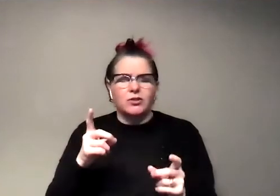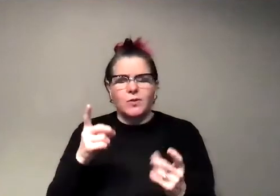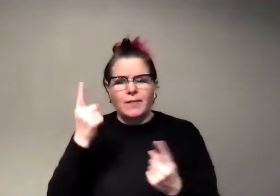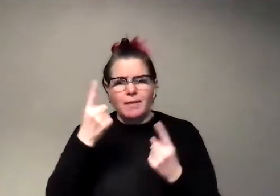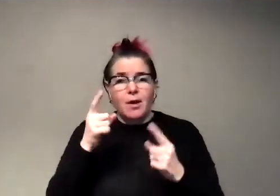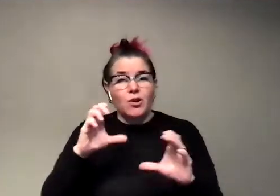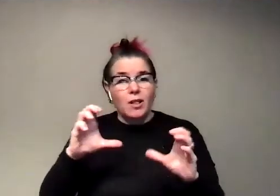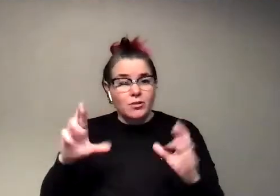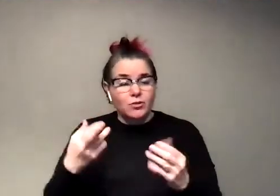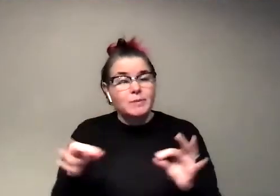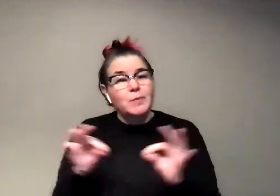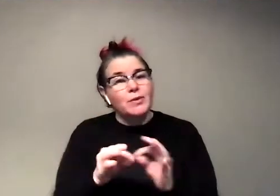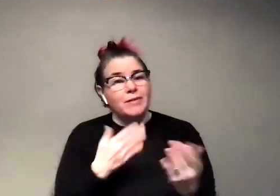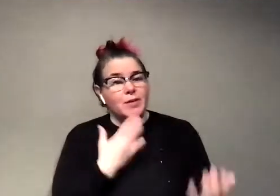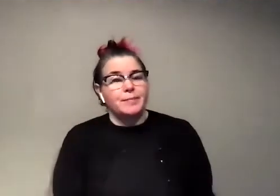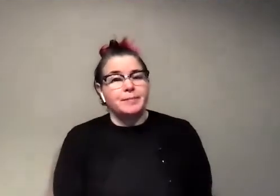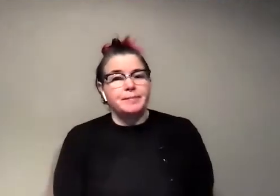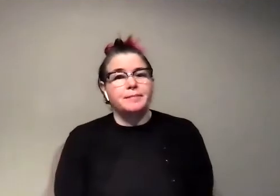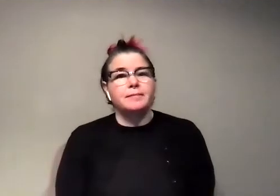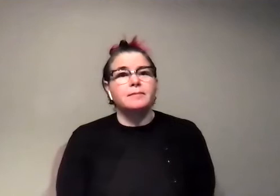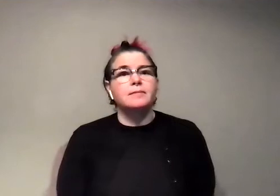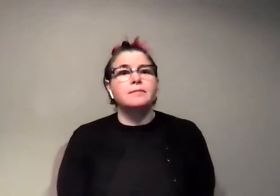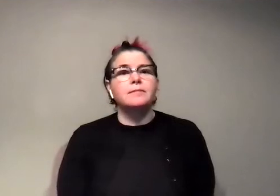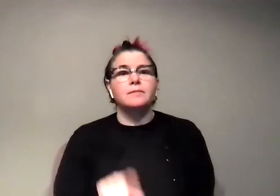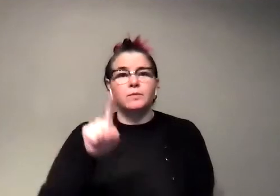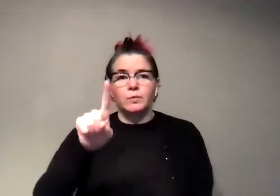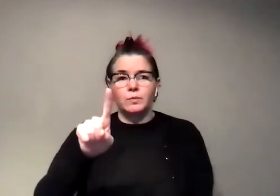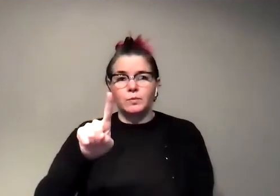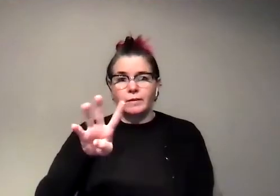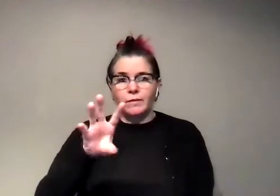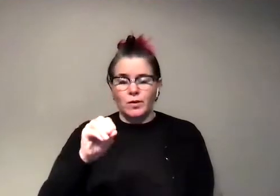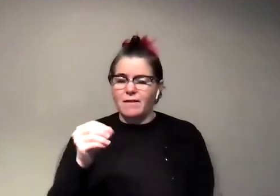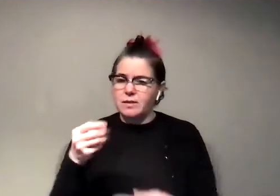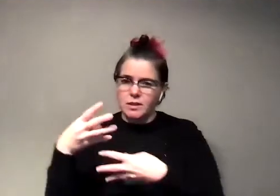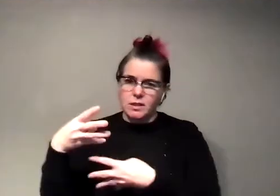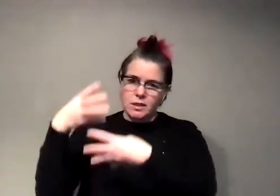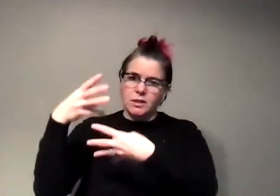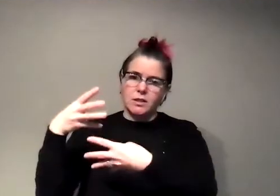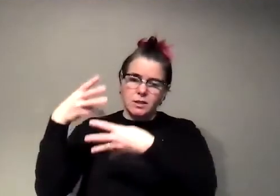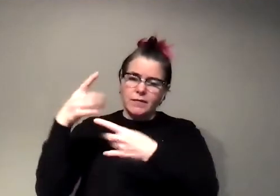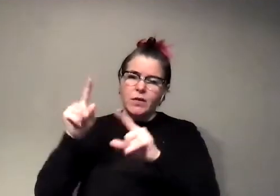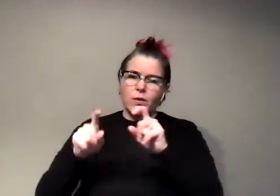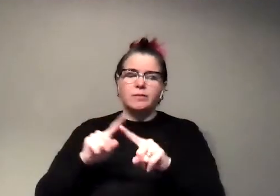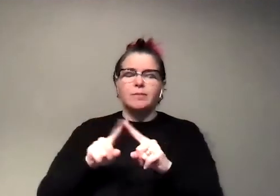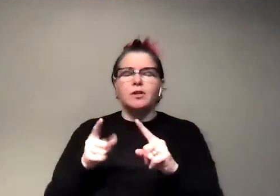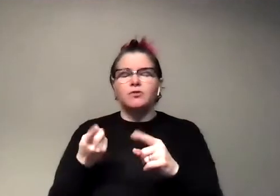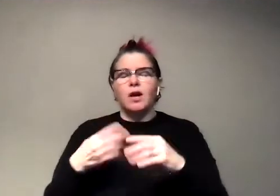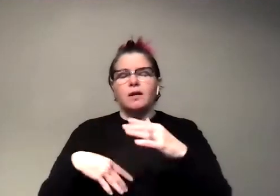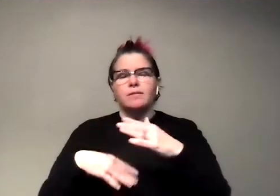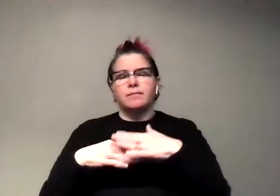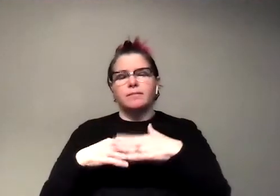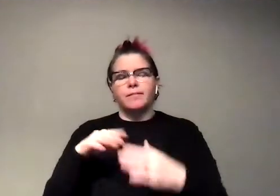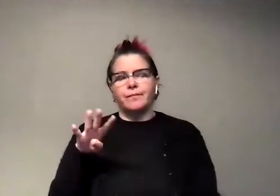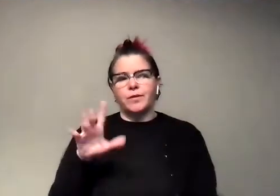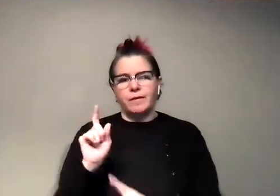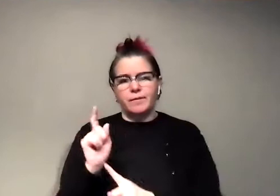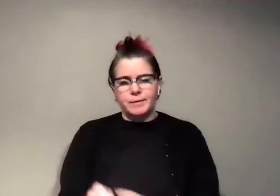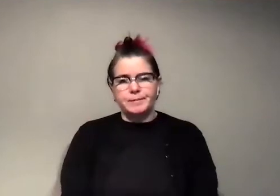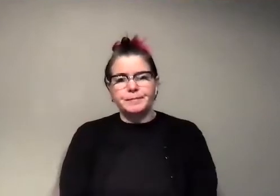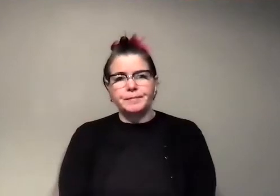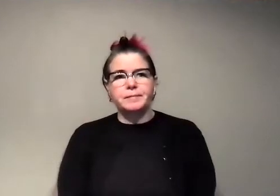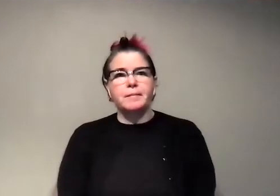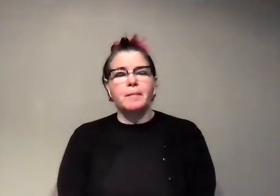is great. Okay, so it is 1:40. We still have lots of questions, but we try to keep these to 45 minutes.